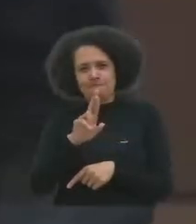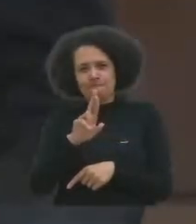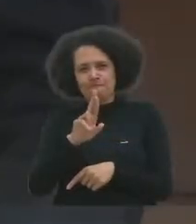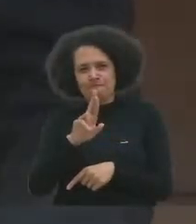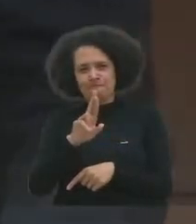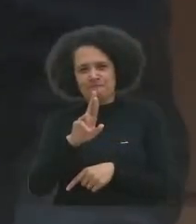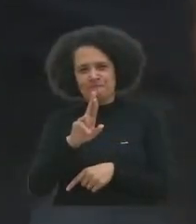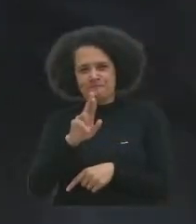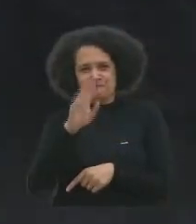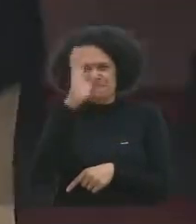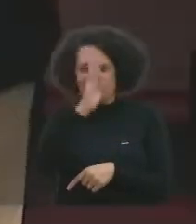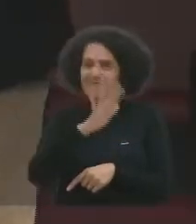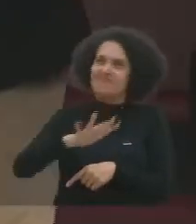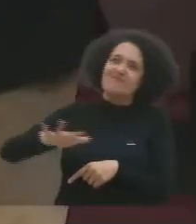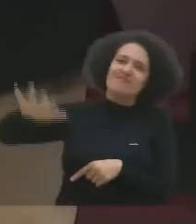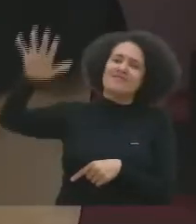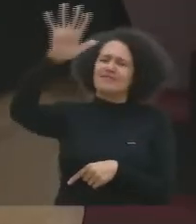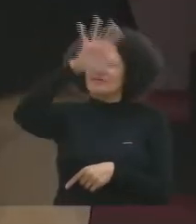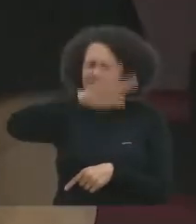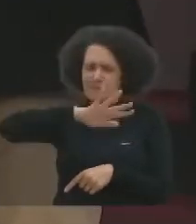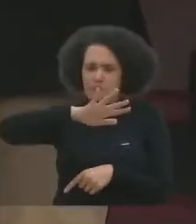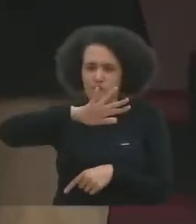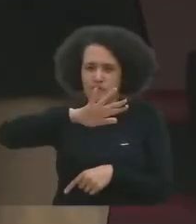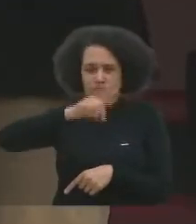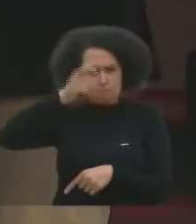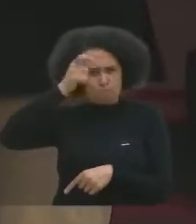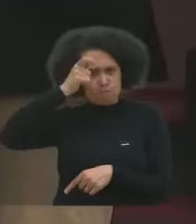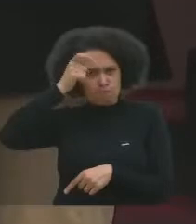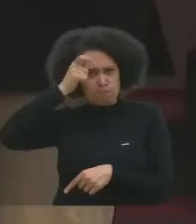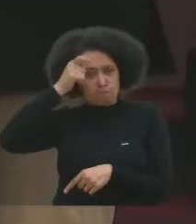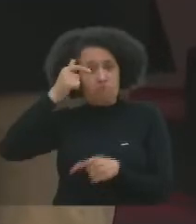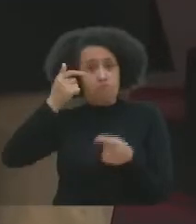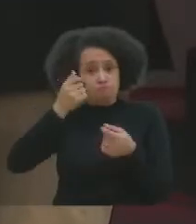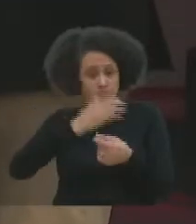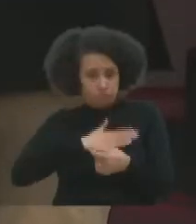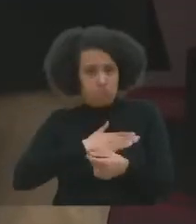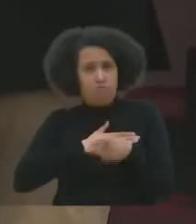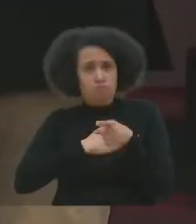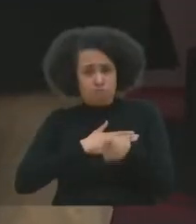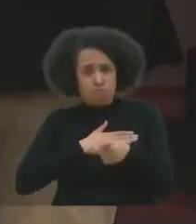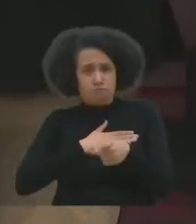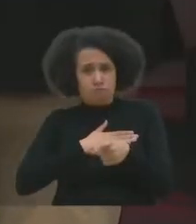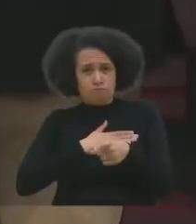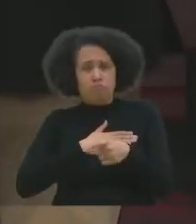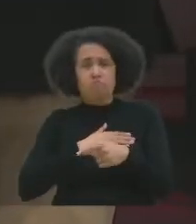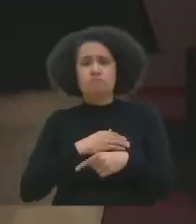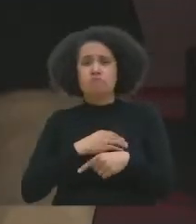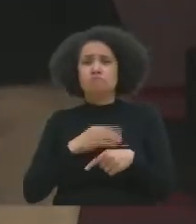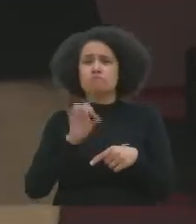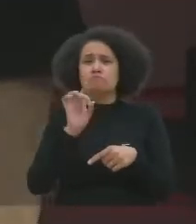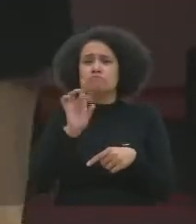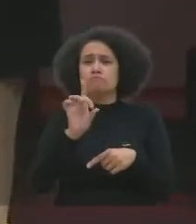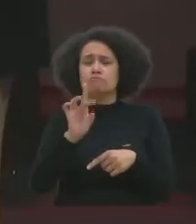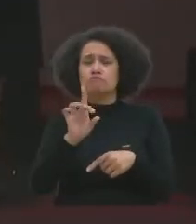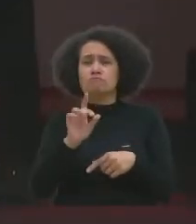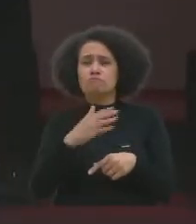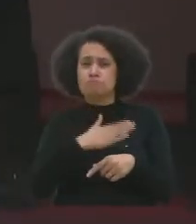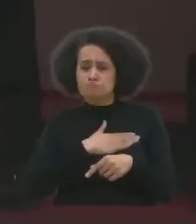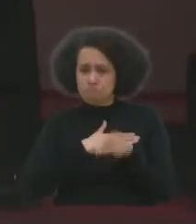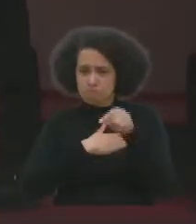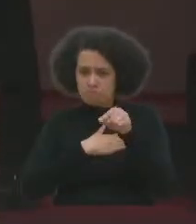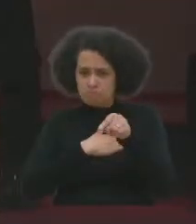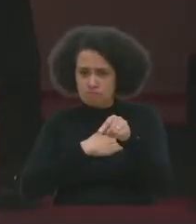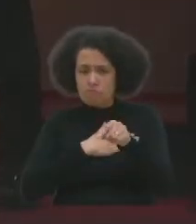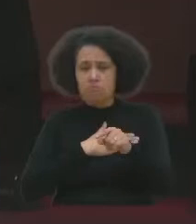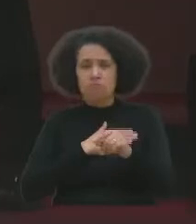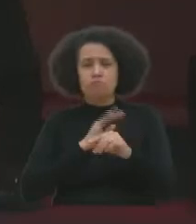inferno. I like that definition. Eu gosto dessa definição. So submit yourselves to God, James goes on to say.